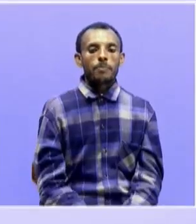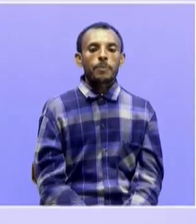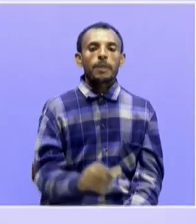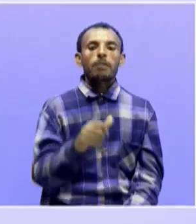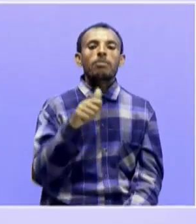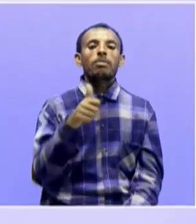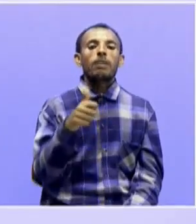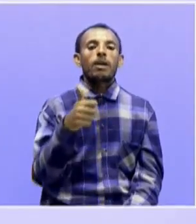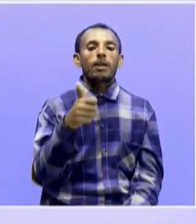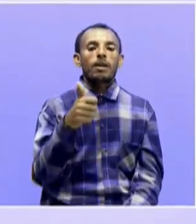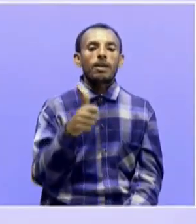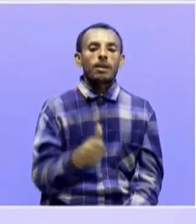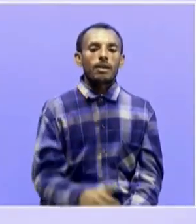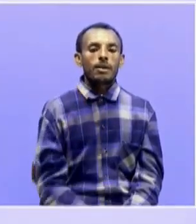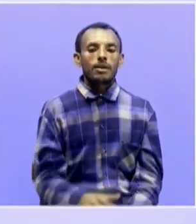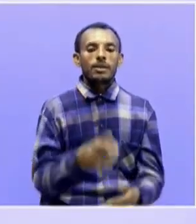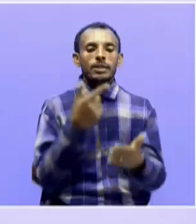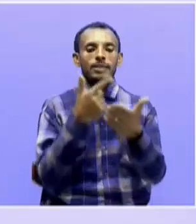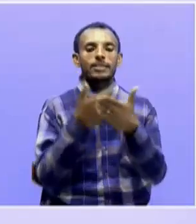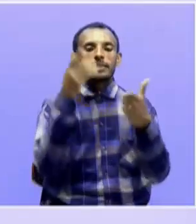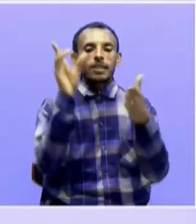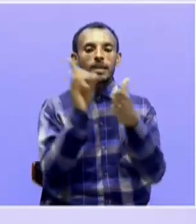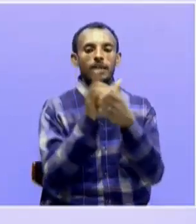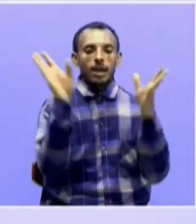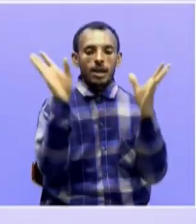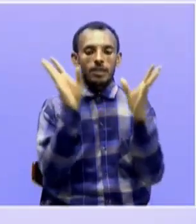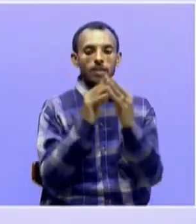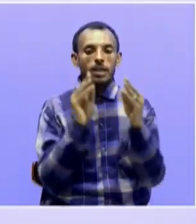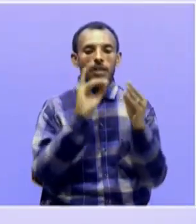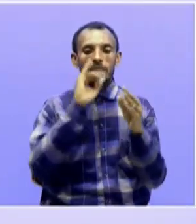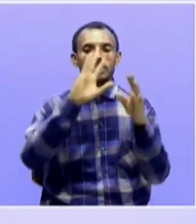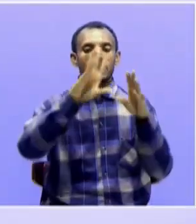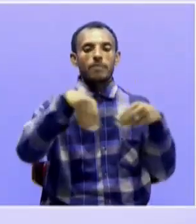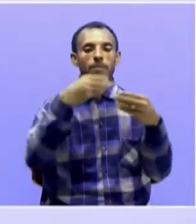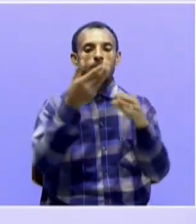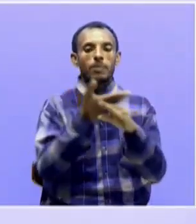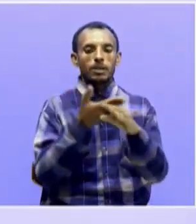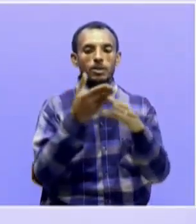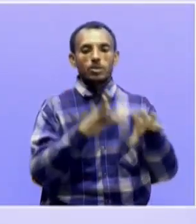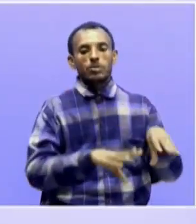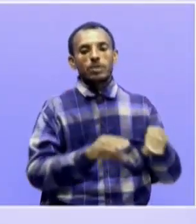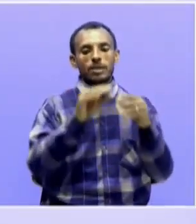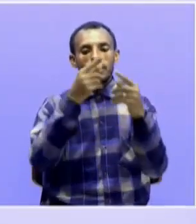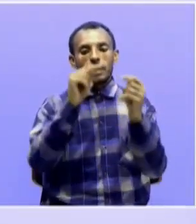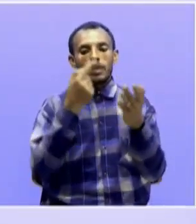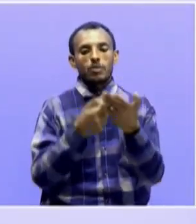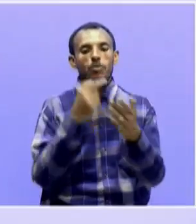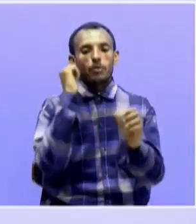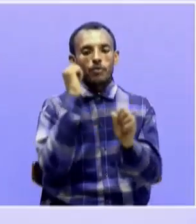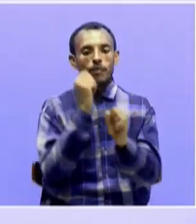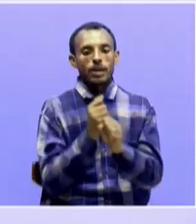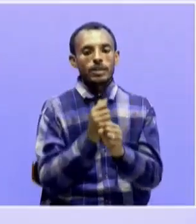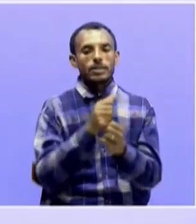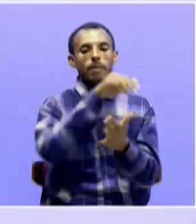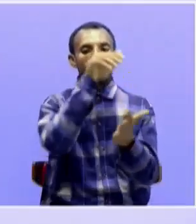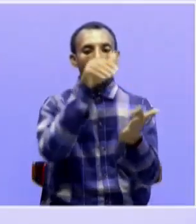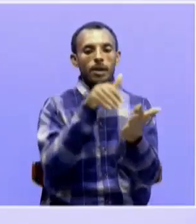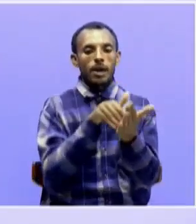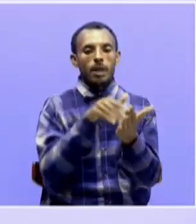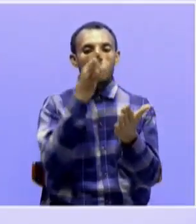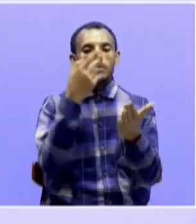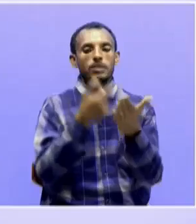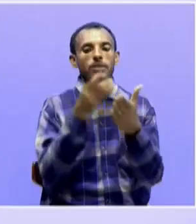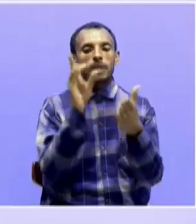10. This data set is given. Please, students, try to find the median of this data